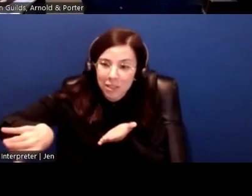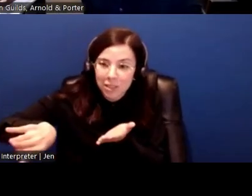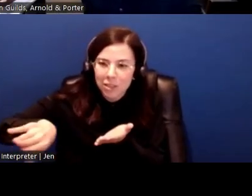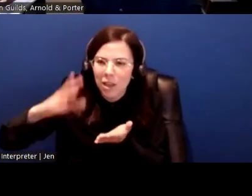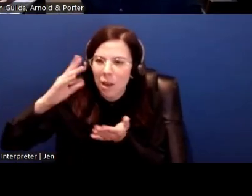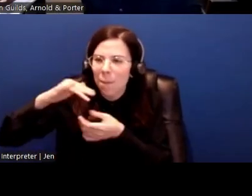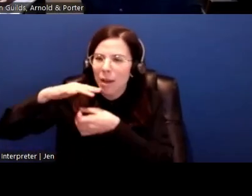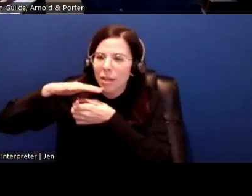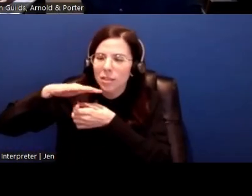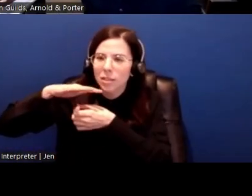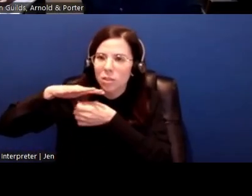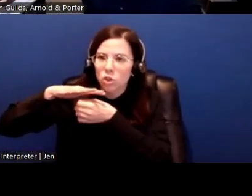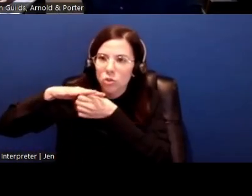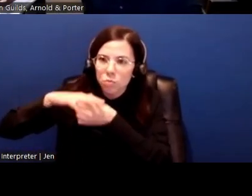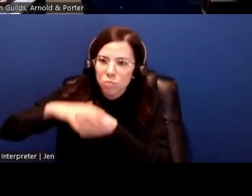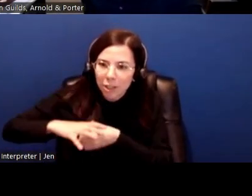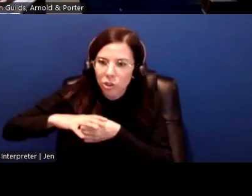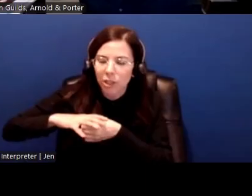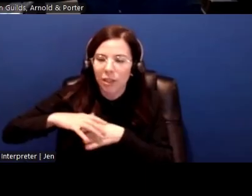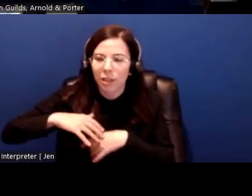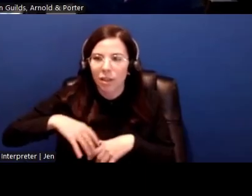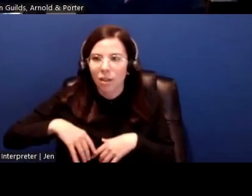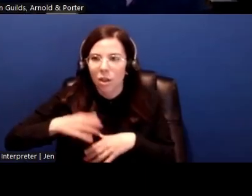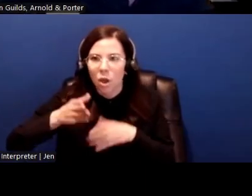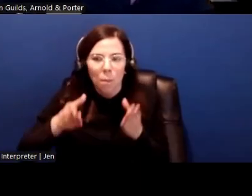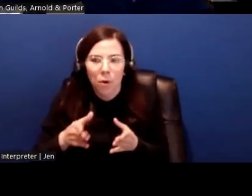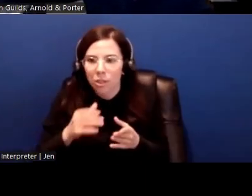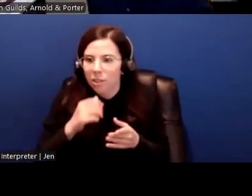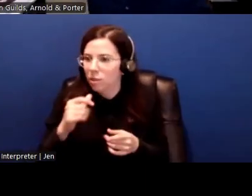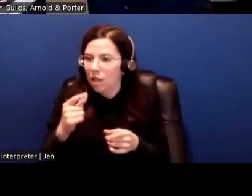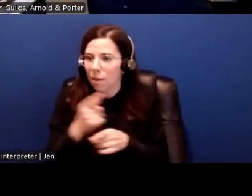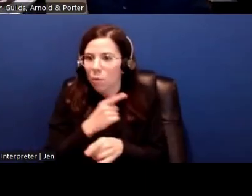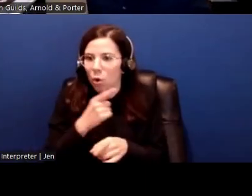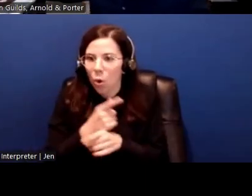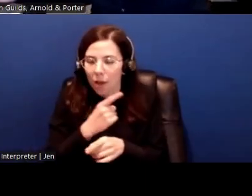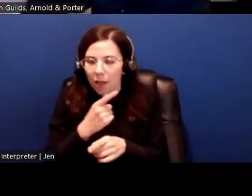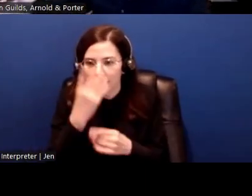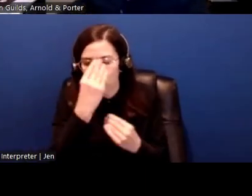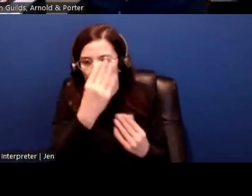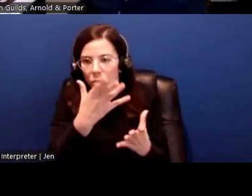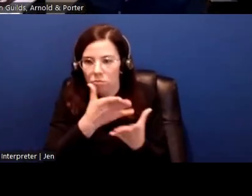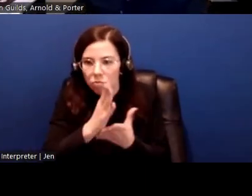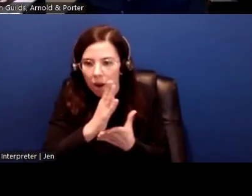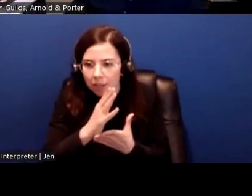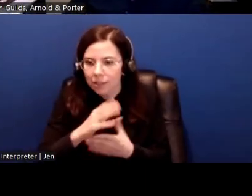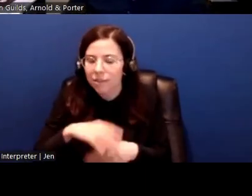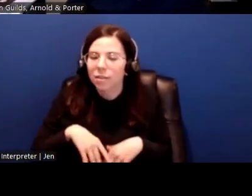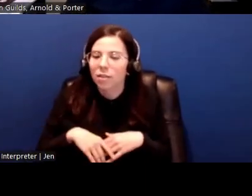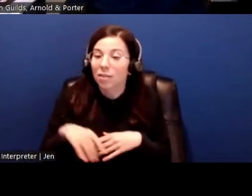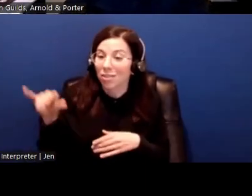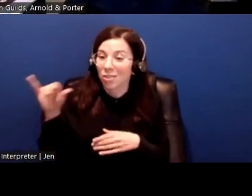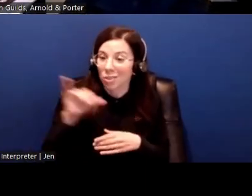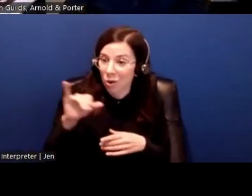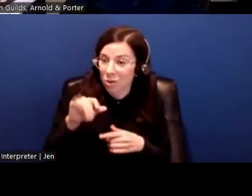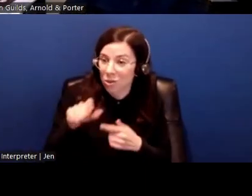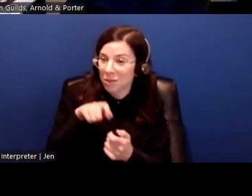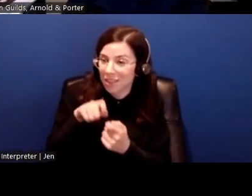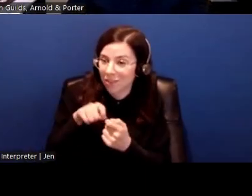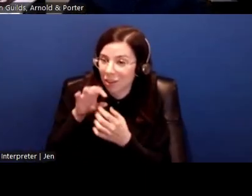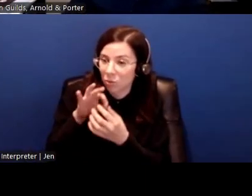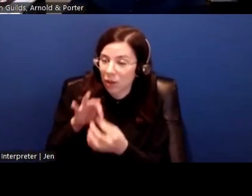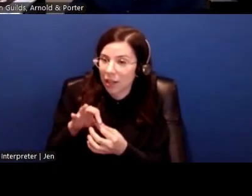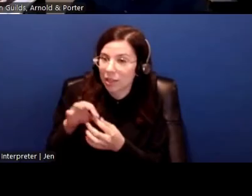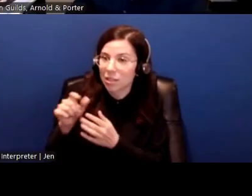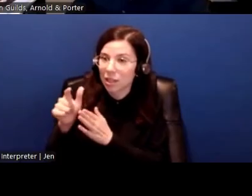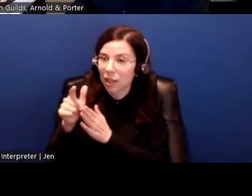suppression motions, for example, because somebody wasn't appropriately Mirandized. There are also motions that are unique to the military. There is a concept called